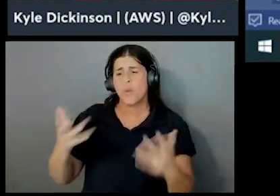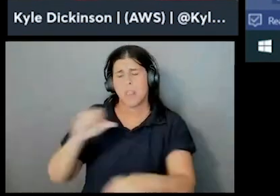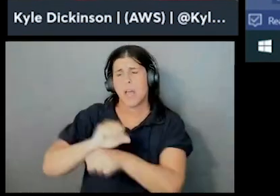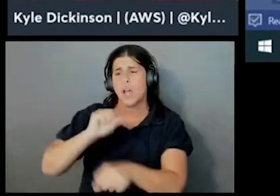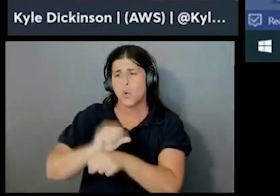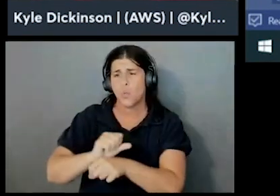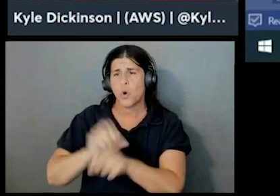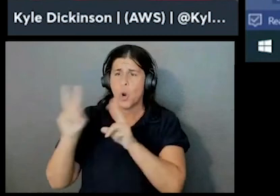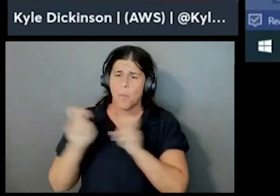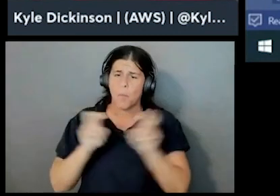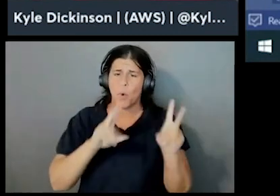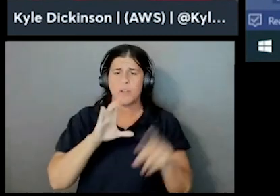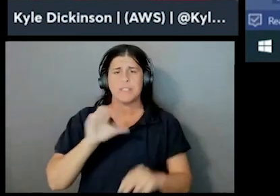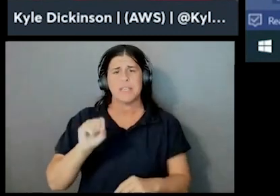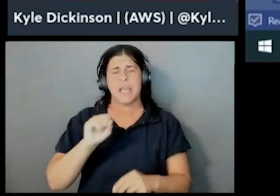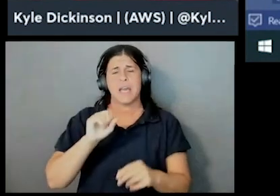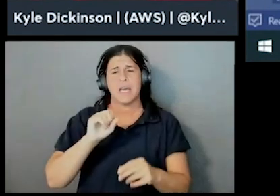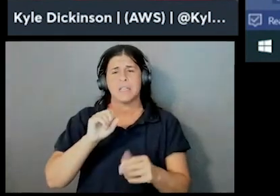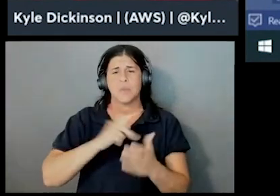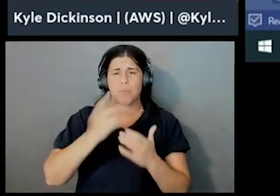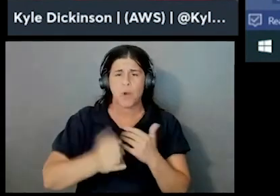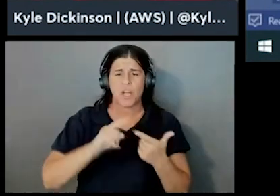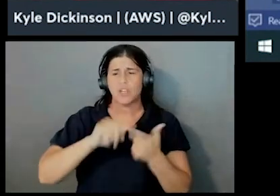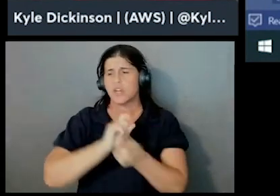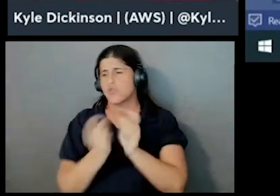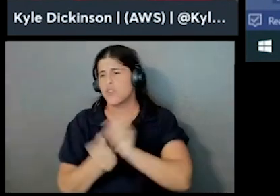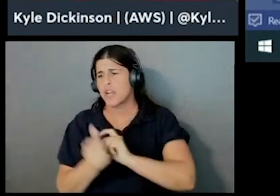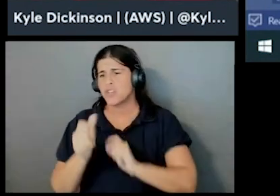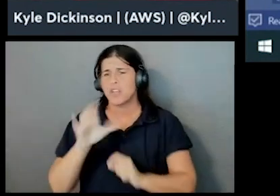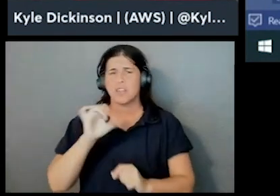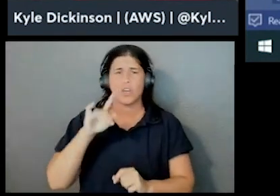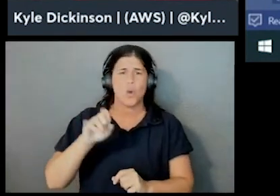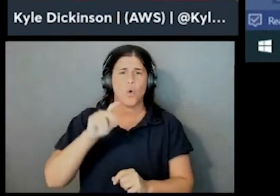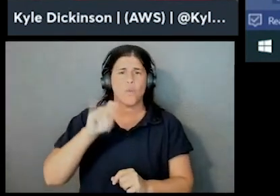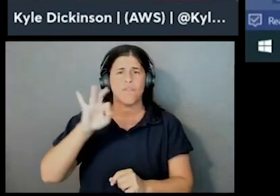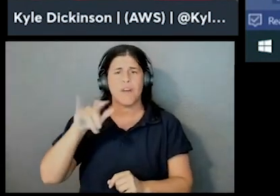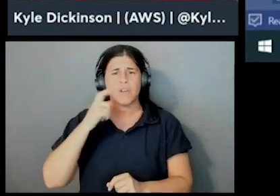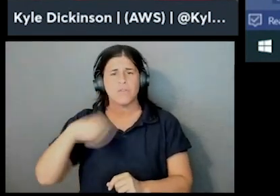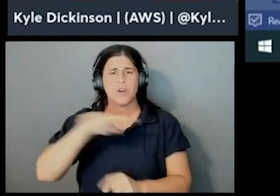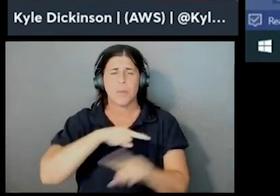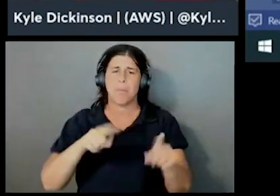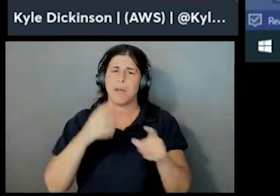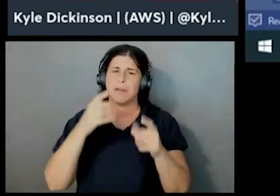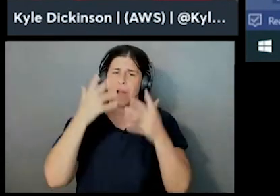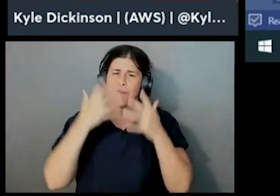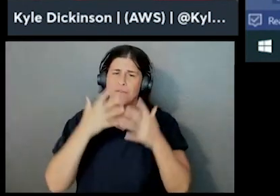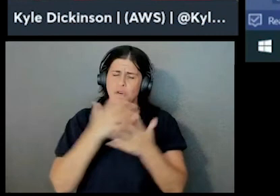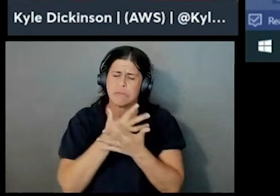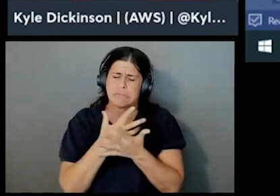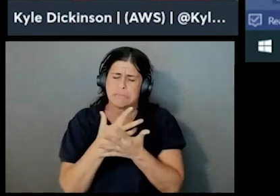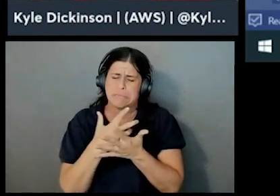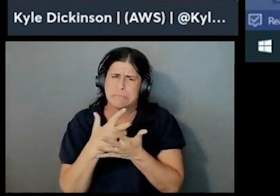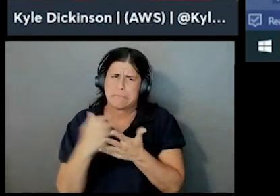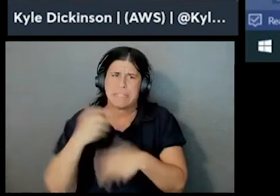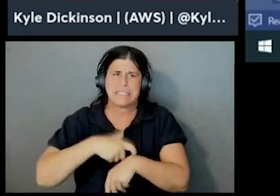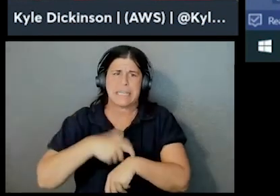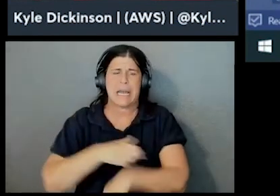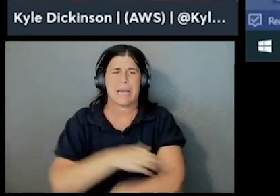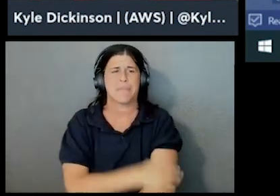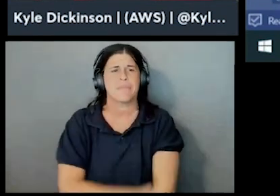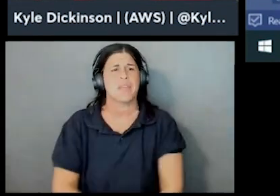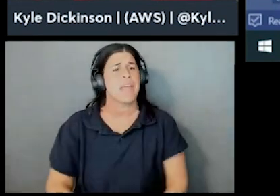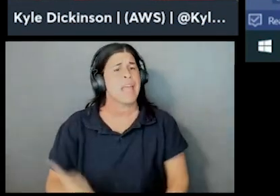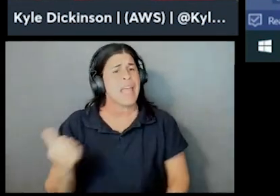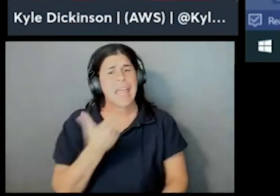CS proj files, changing the code files for you, and so on and so forth. Unfortunately, we are getting very, very close to time here. So is there anything that